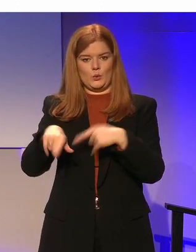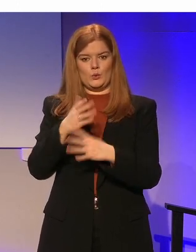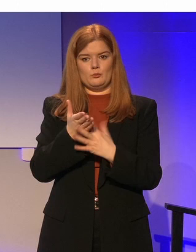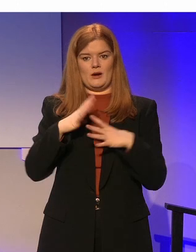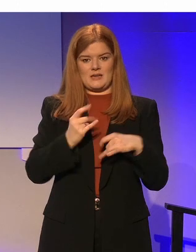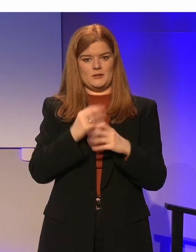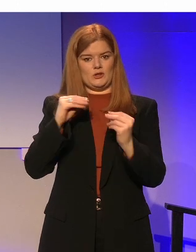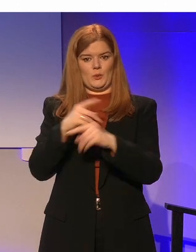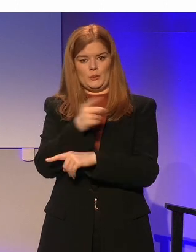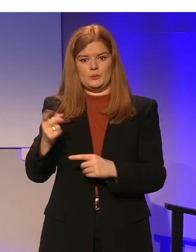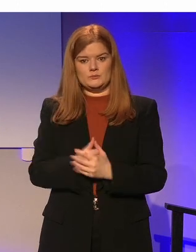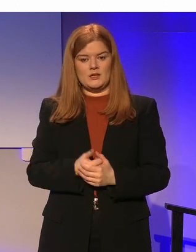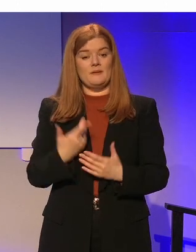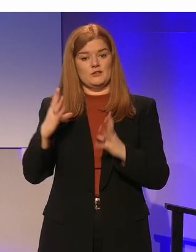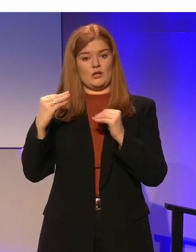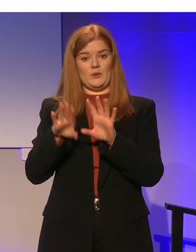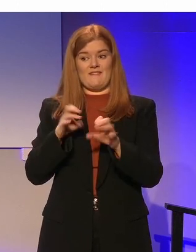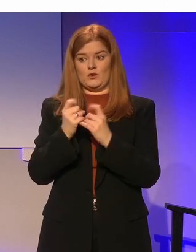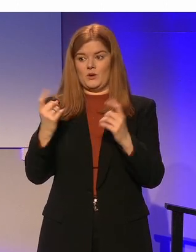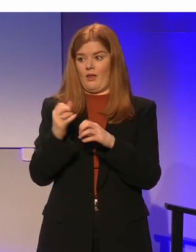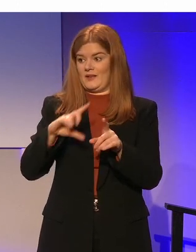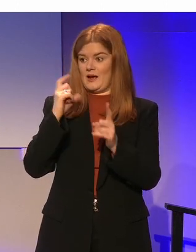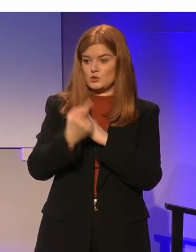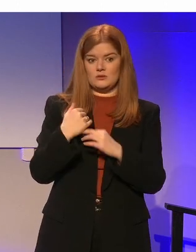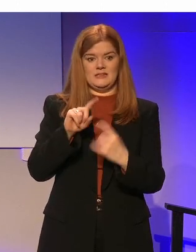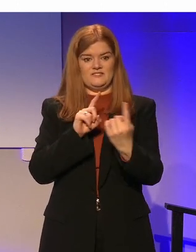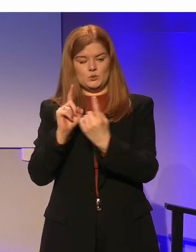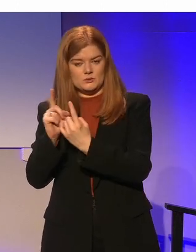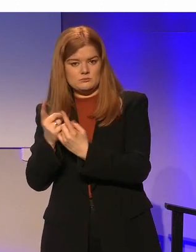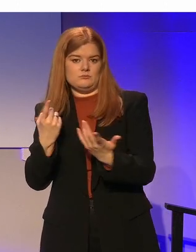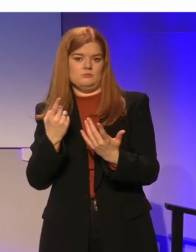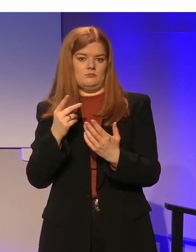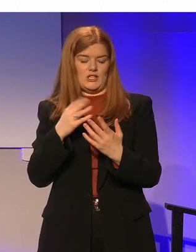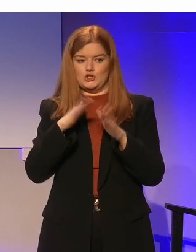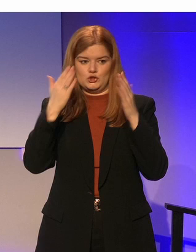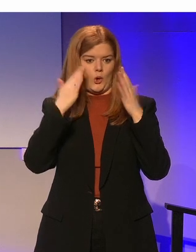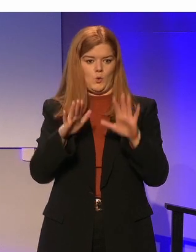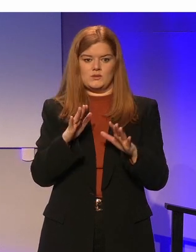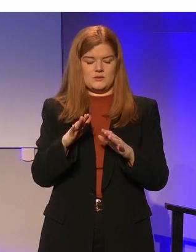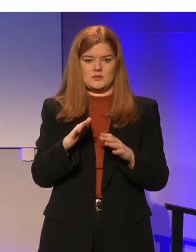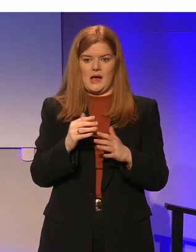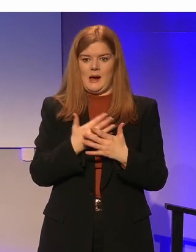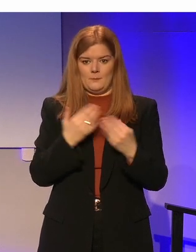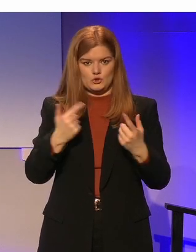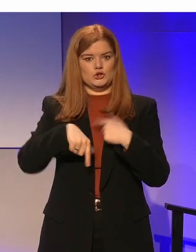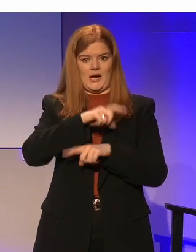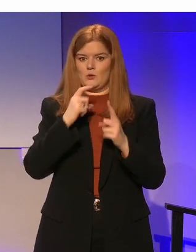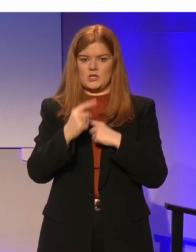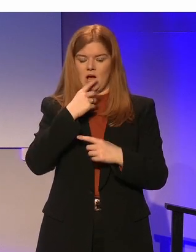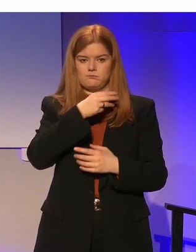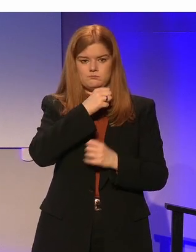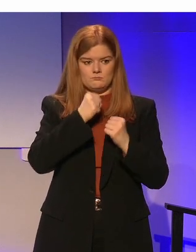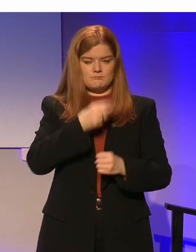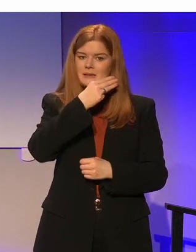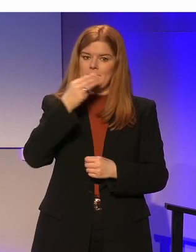to have a chat with you. I've spoken to everybody on the Council individually, and it underlines just the extent to which the Council is utterly